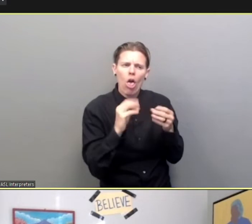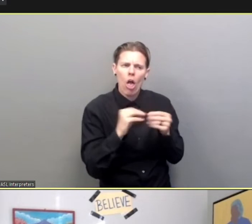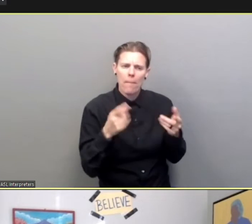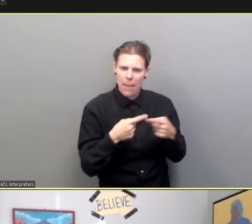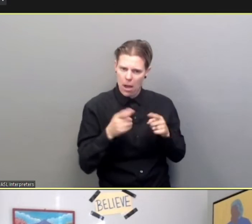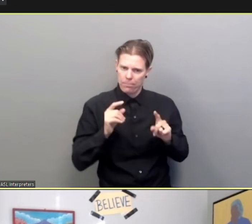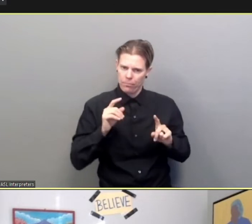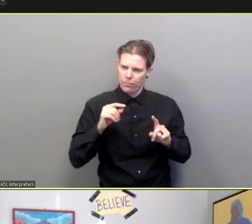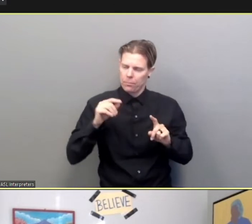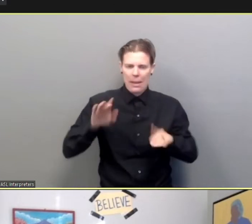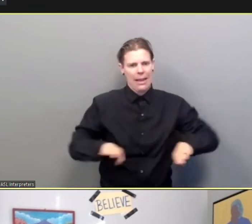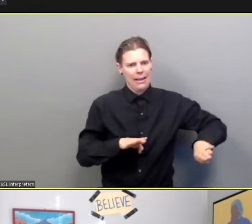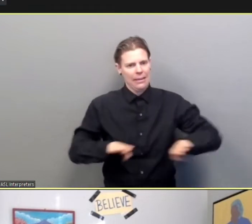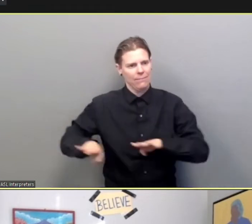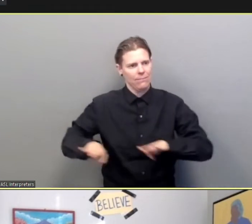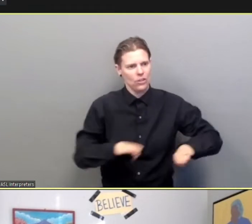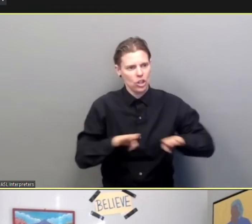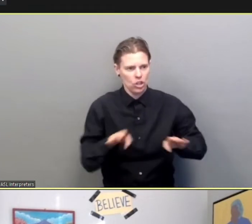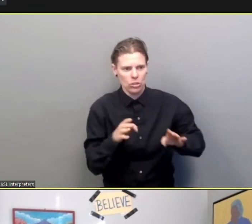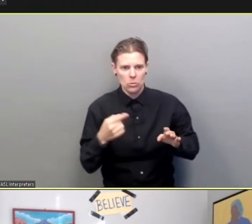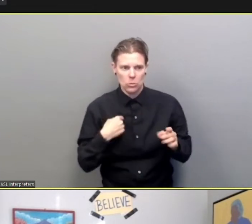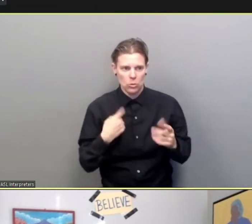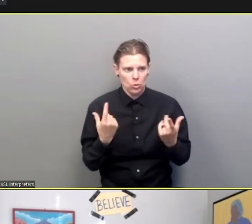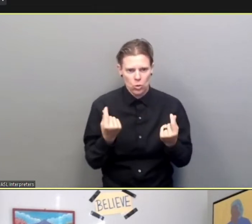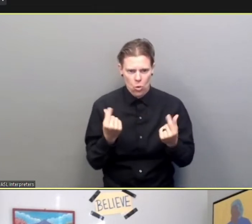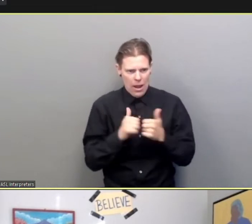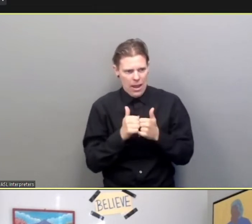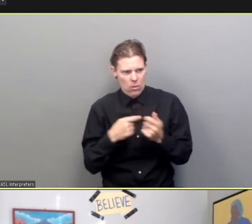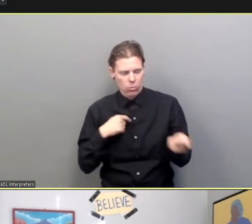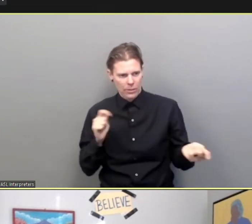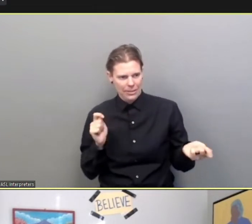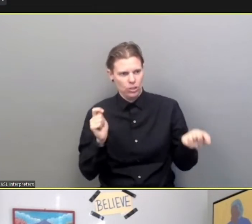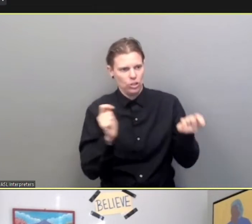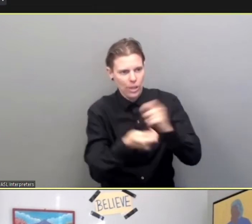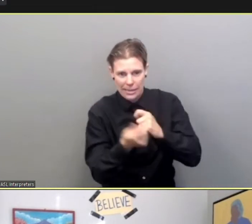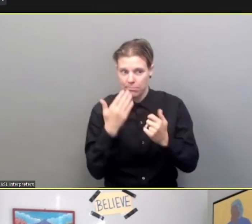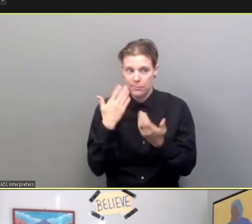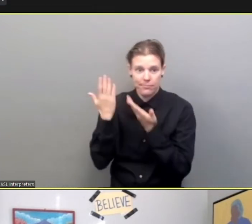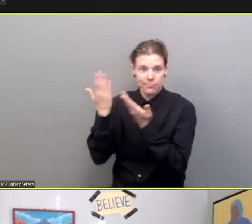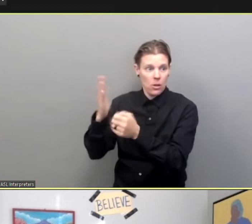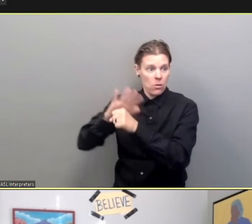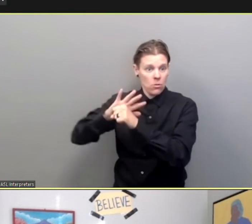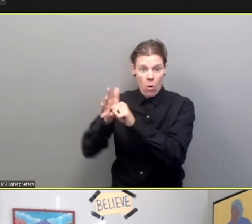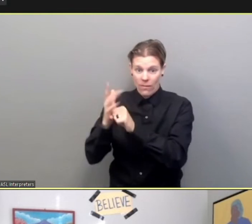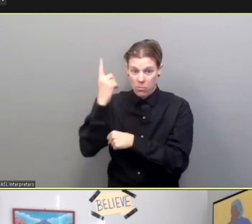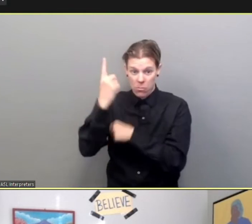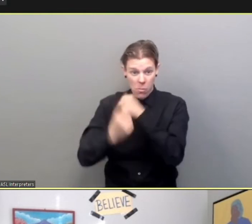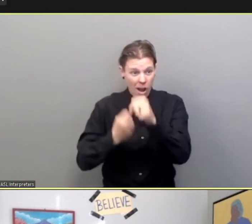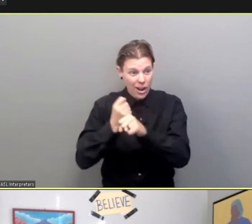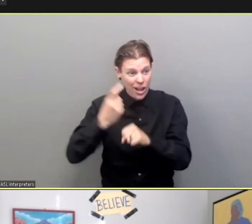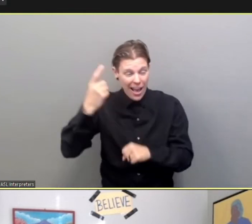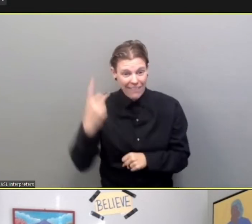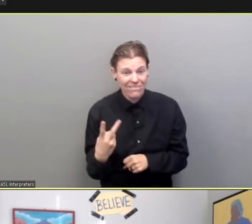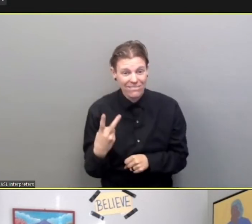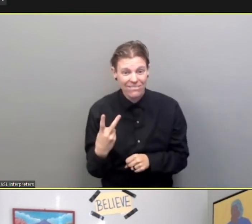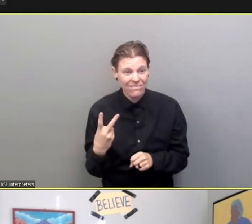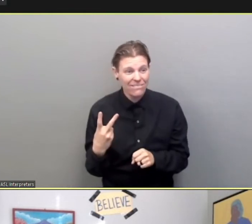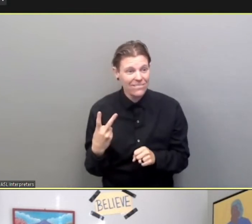time because we're so far into this. And, you know, what we were willing to do initially with, you